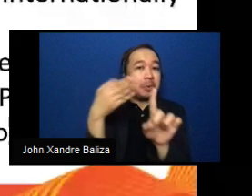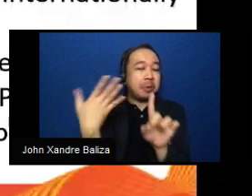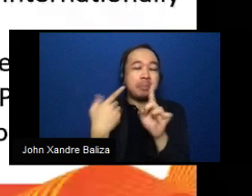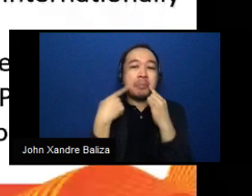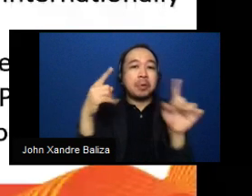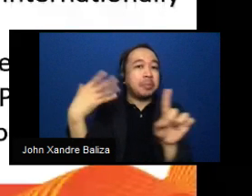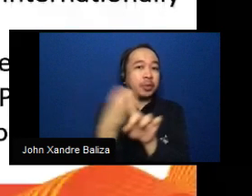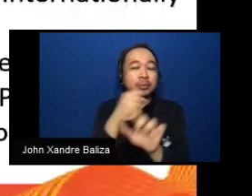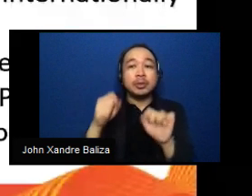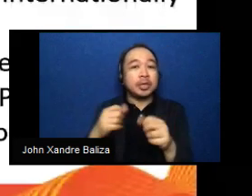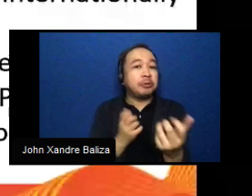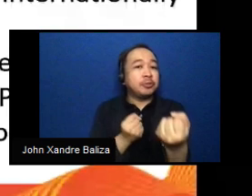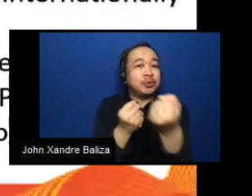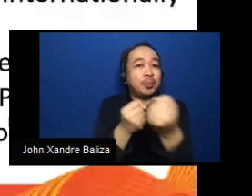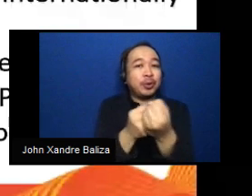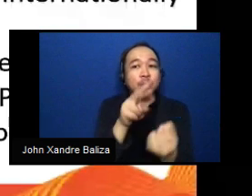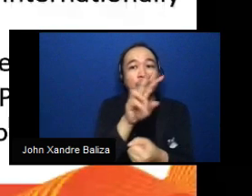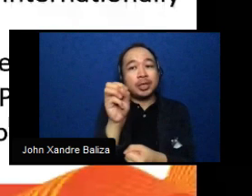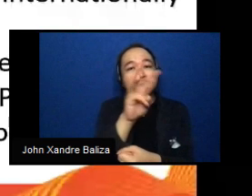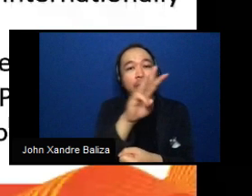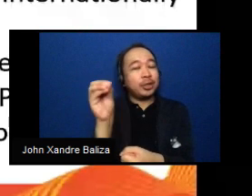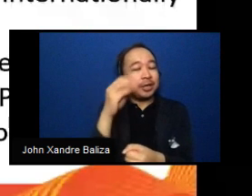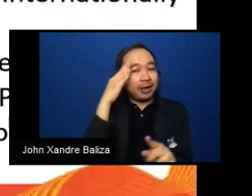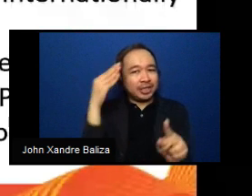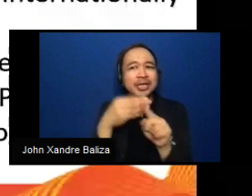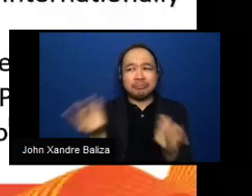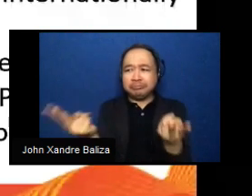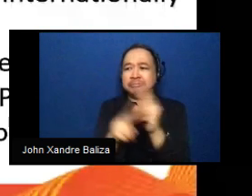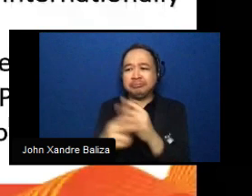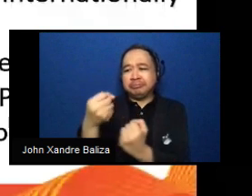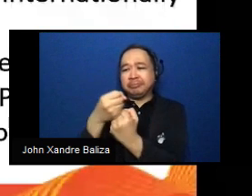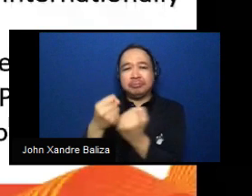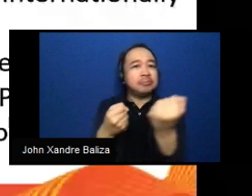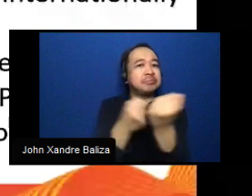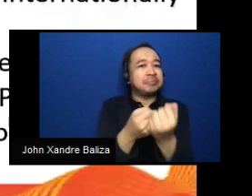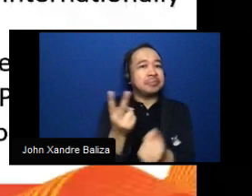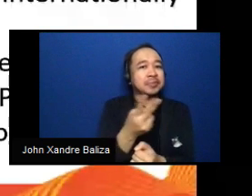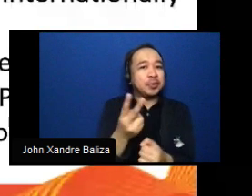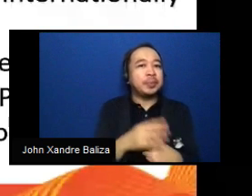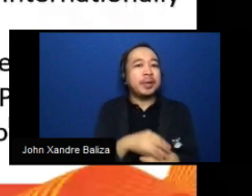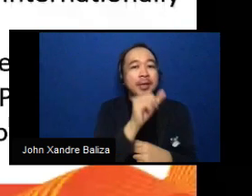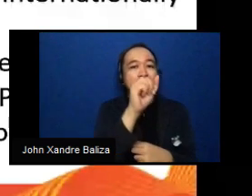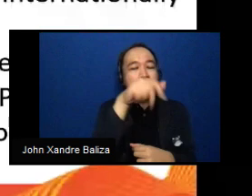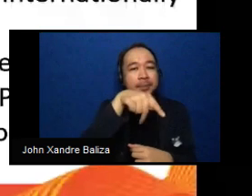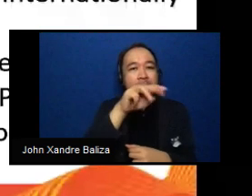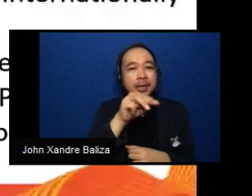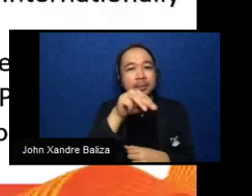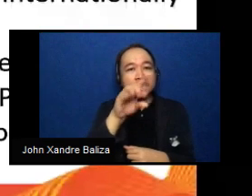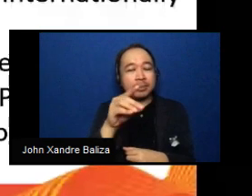achievement of the 2030 Agenda and vice versa. This framework comprises 85 indicators,